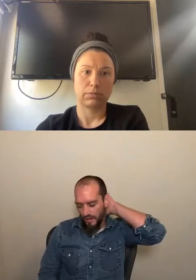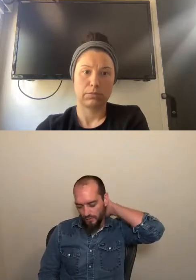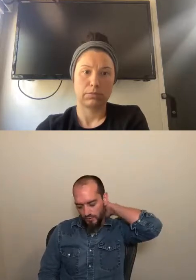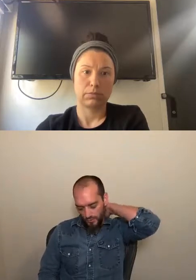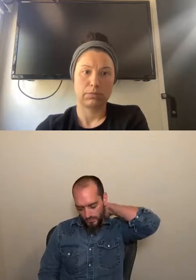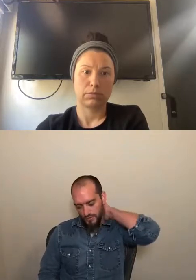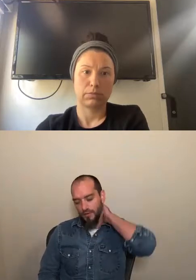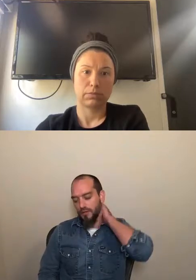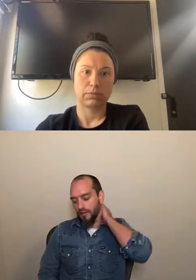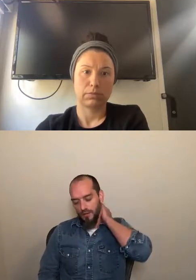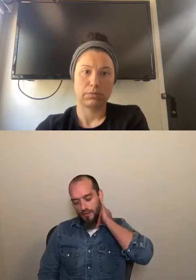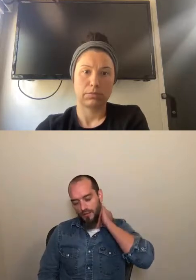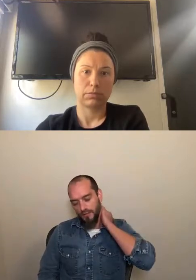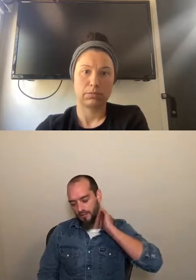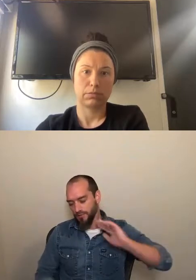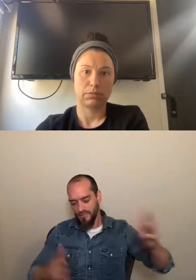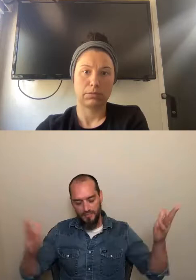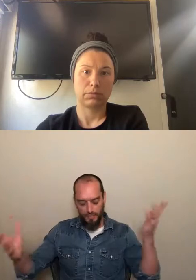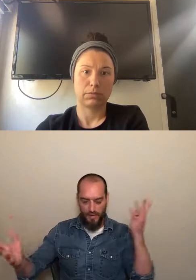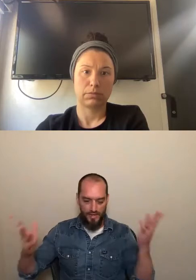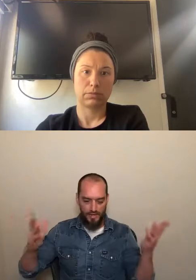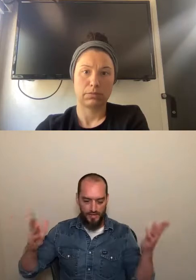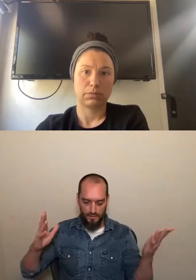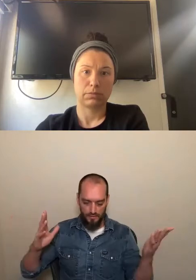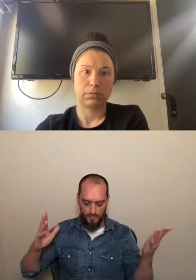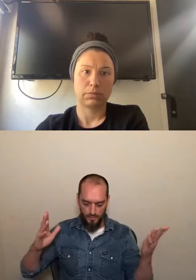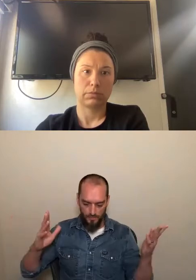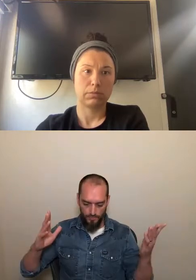I have close, it could be 60 or 80